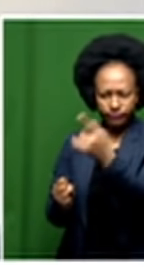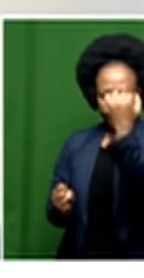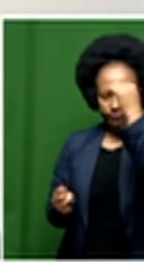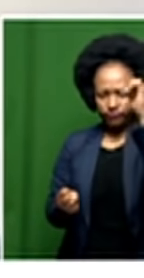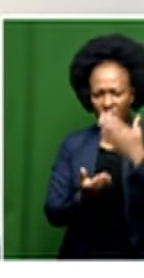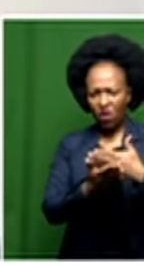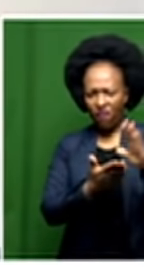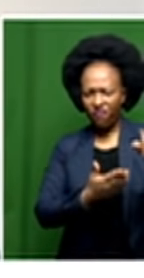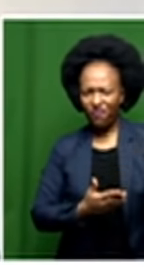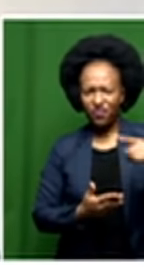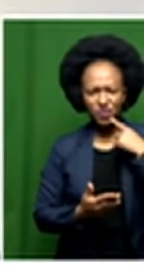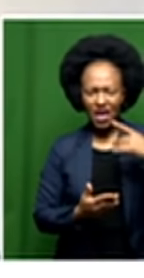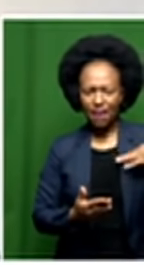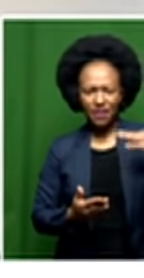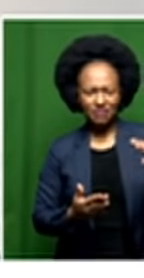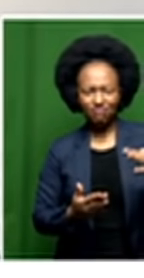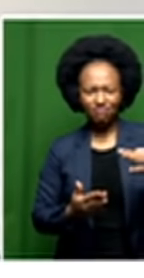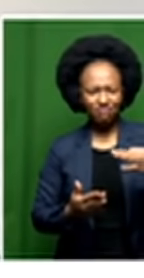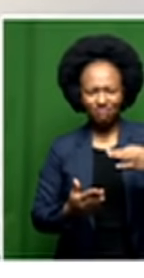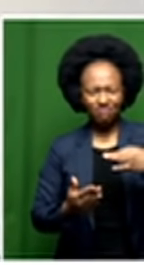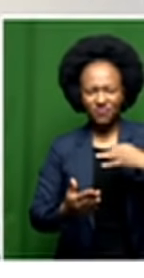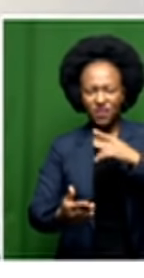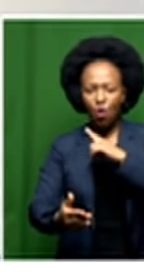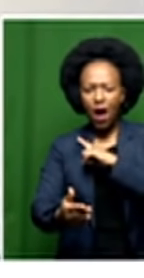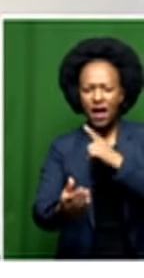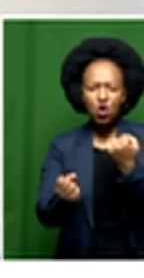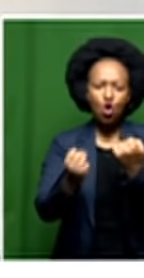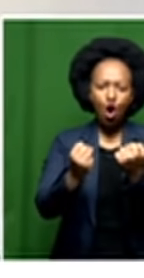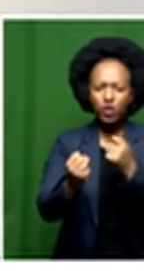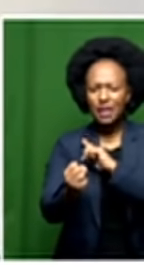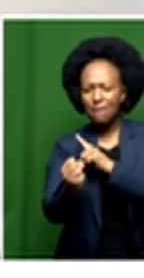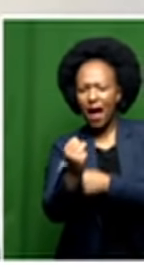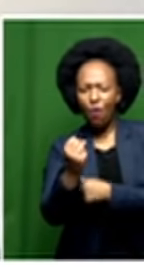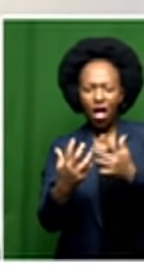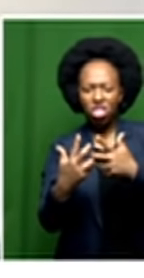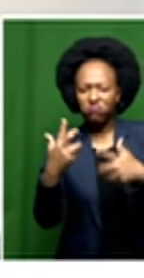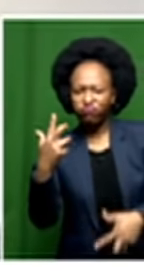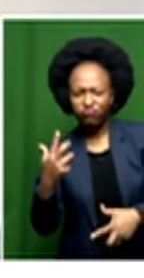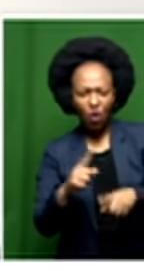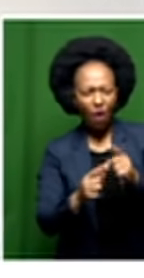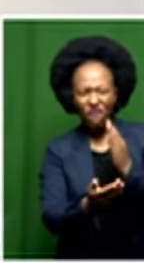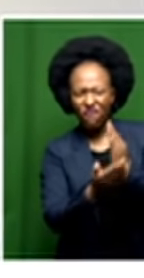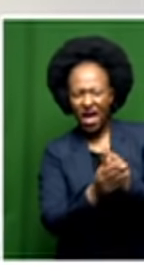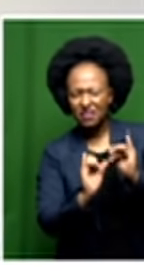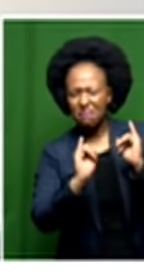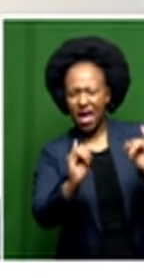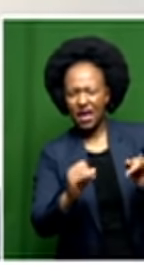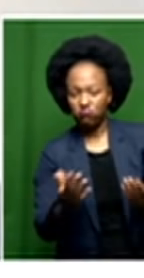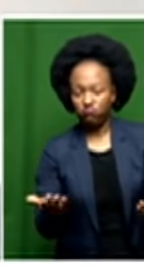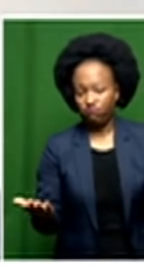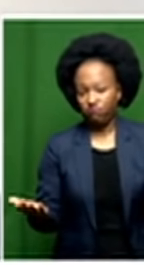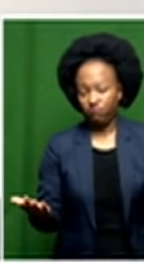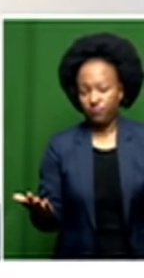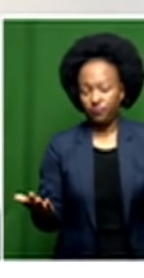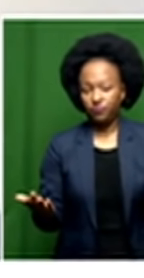that the application either falls outside of jurisdiction, or there are no grounds of urgency, or that the merits are bad,